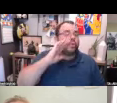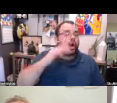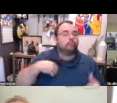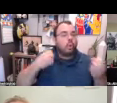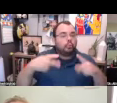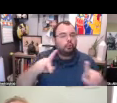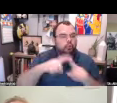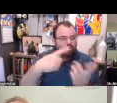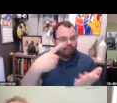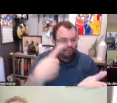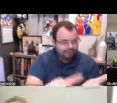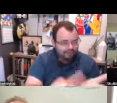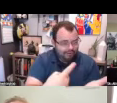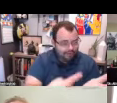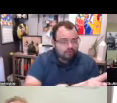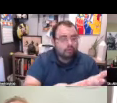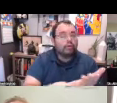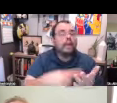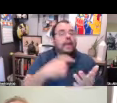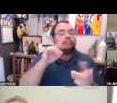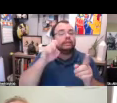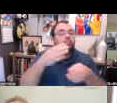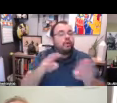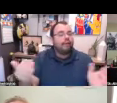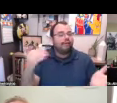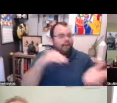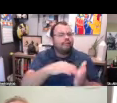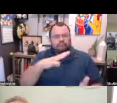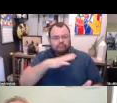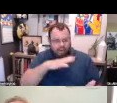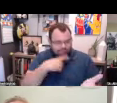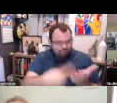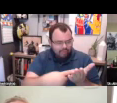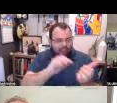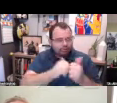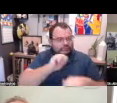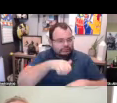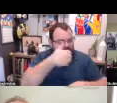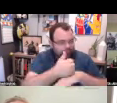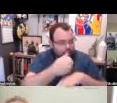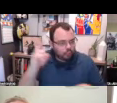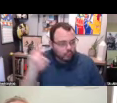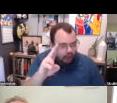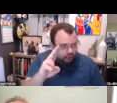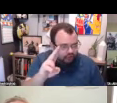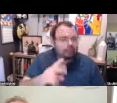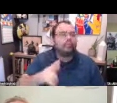So you can open for you can debate that, or you can say, okay, no, I don't want to debate that.